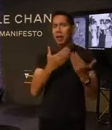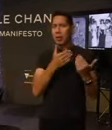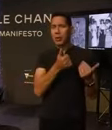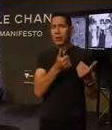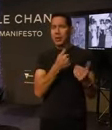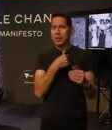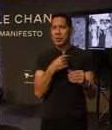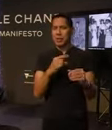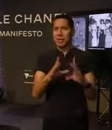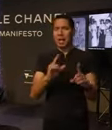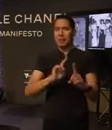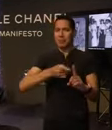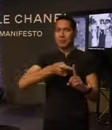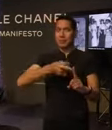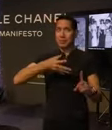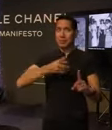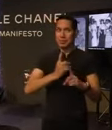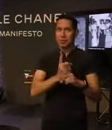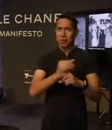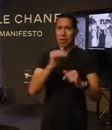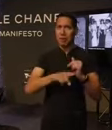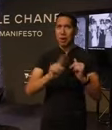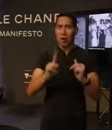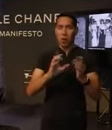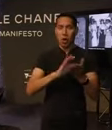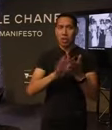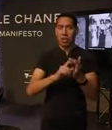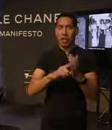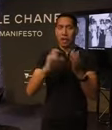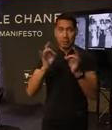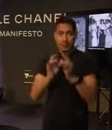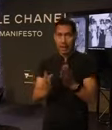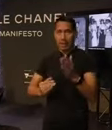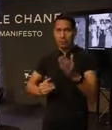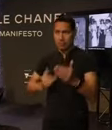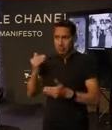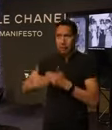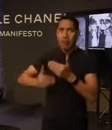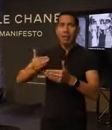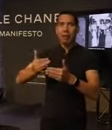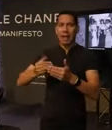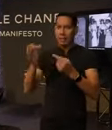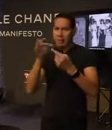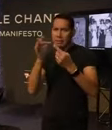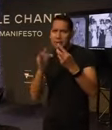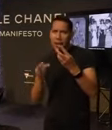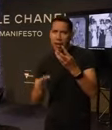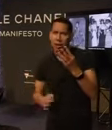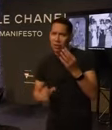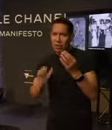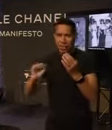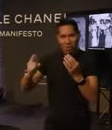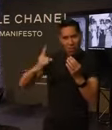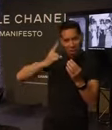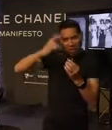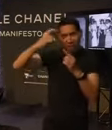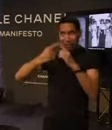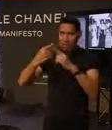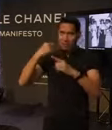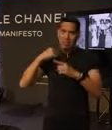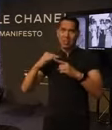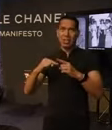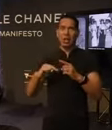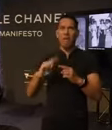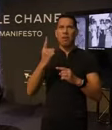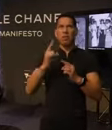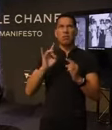talking specifically about the rise of Chanel and the detail, I guess, of what it was she pioneered in those first few